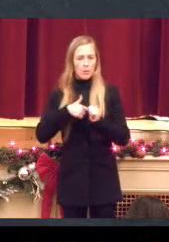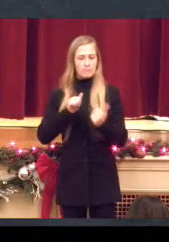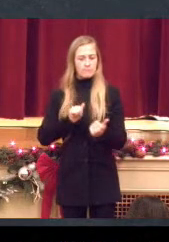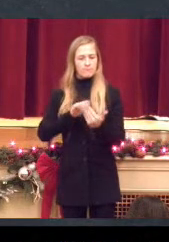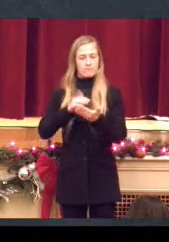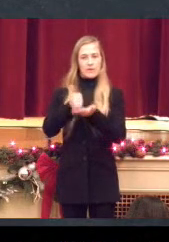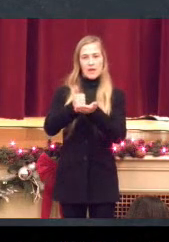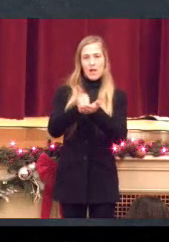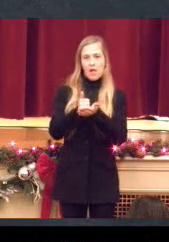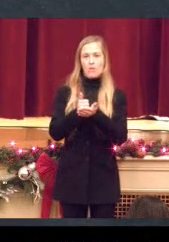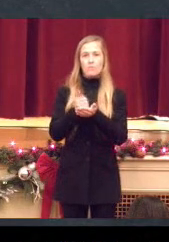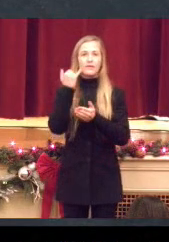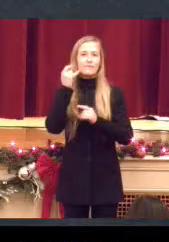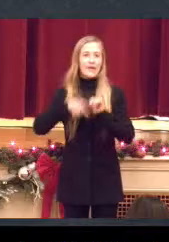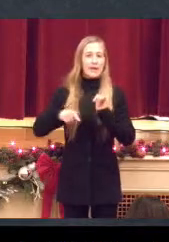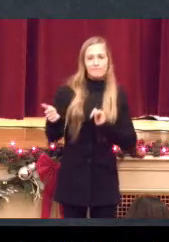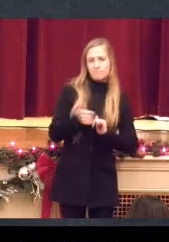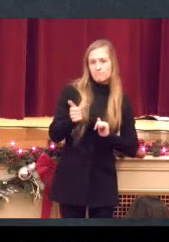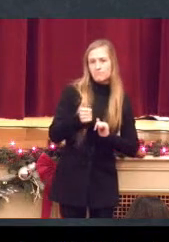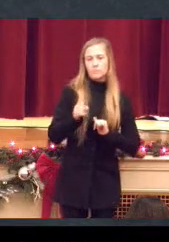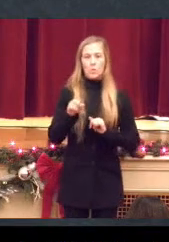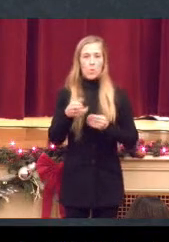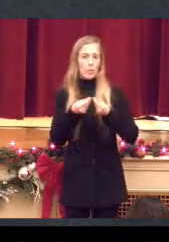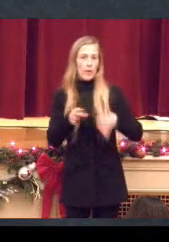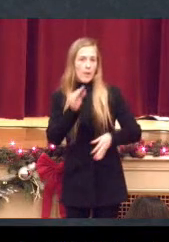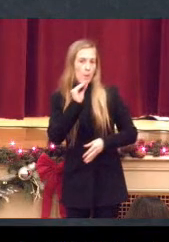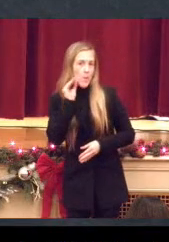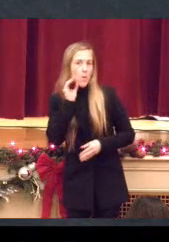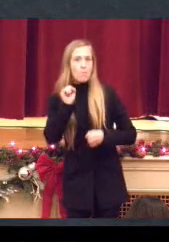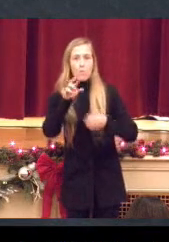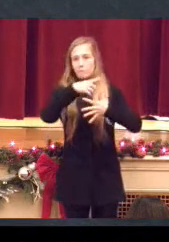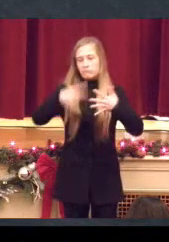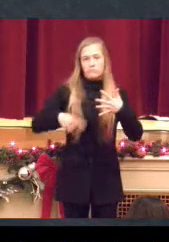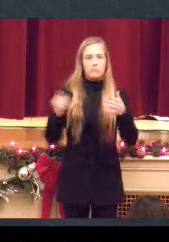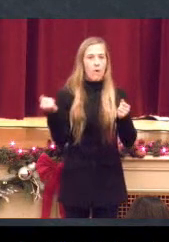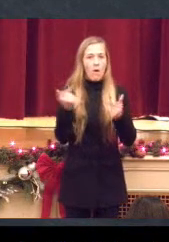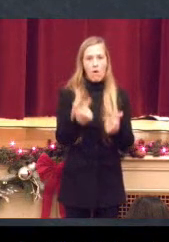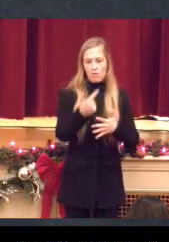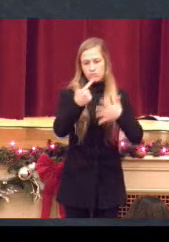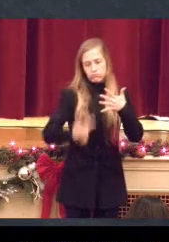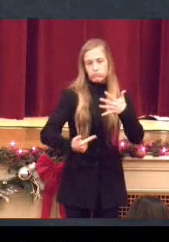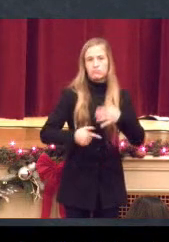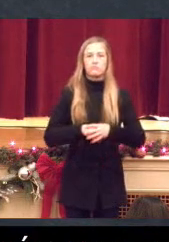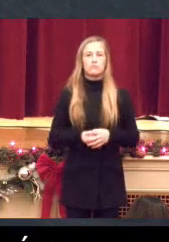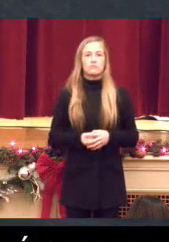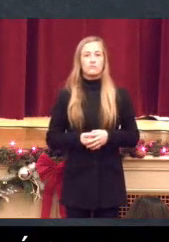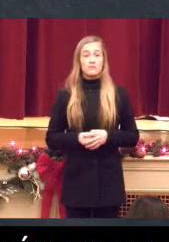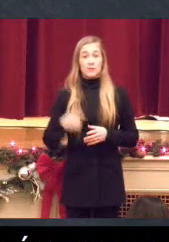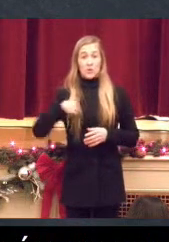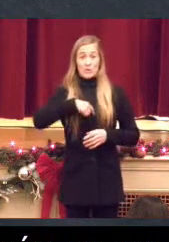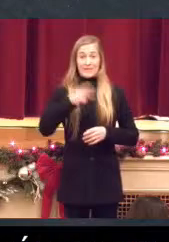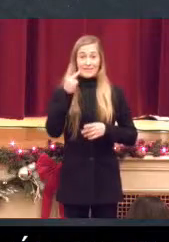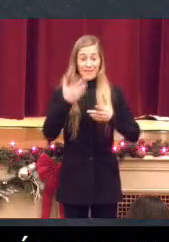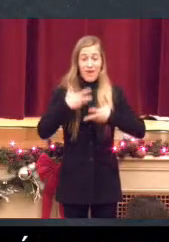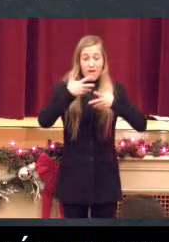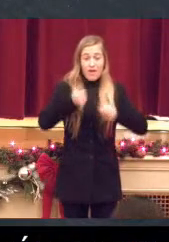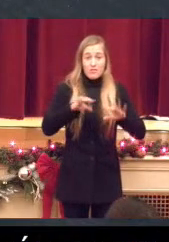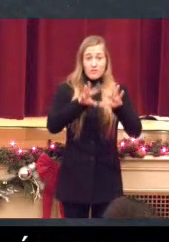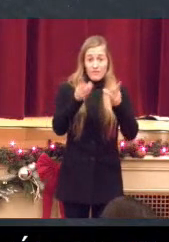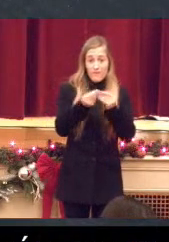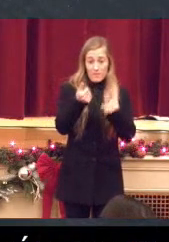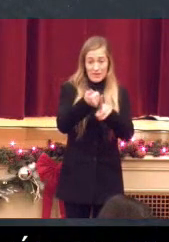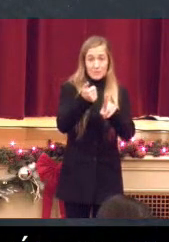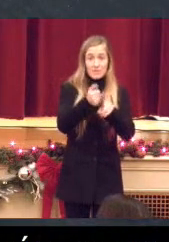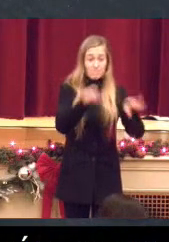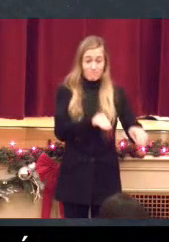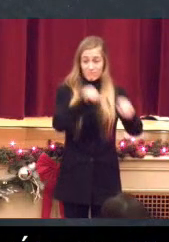transit displaced, homeless, all of the above? Because when we look at the well-being of our families that are displaced, not